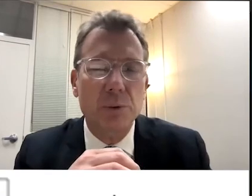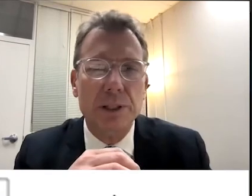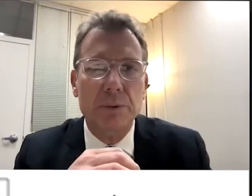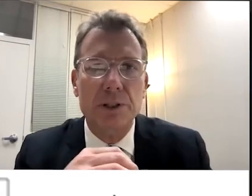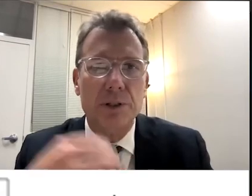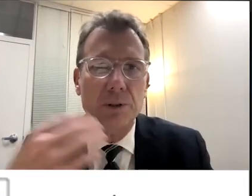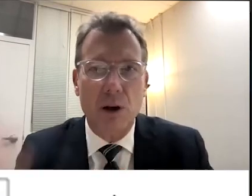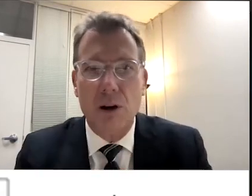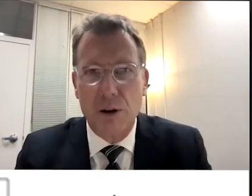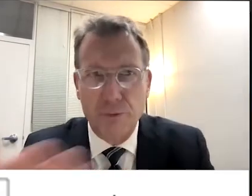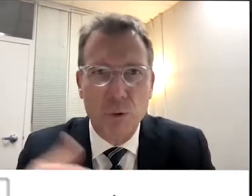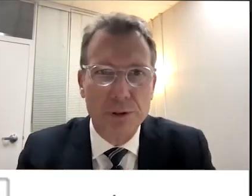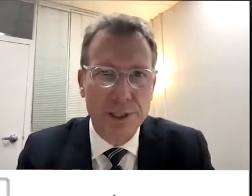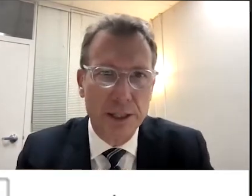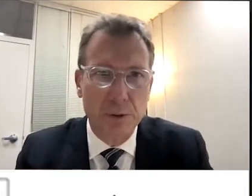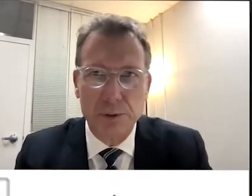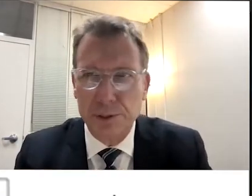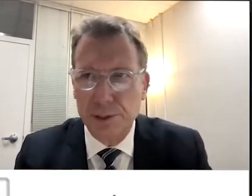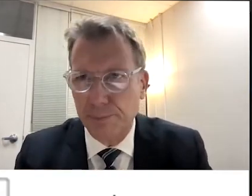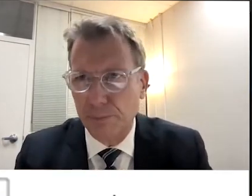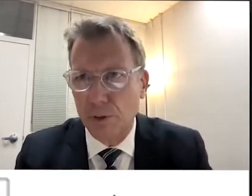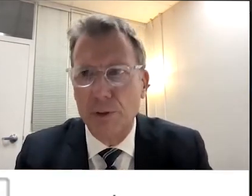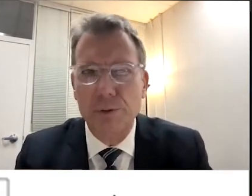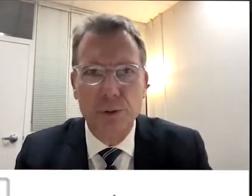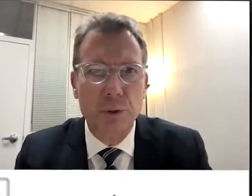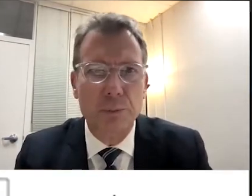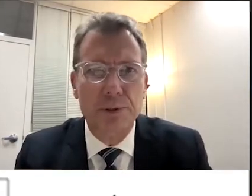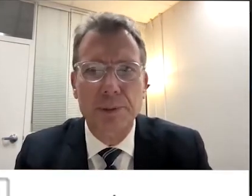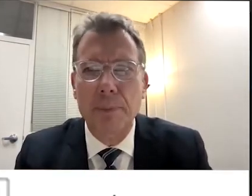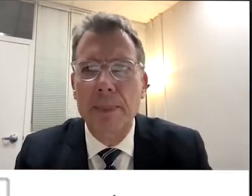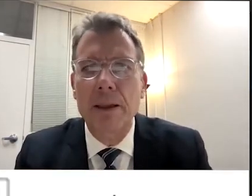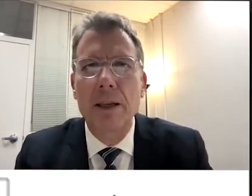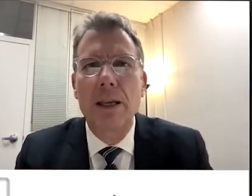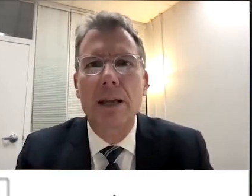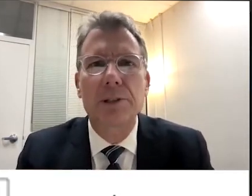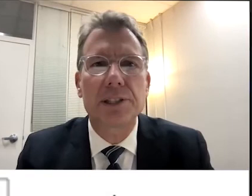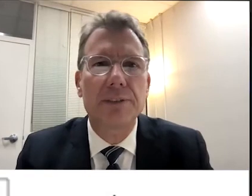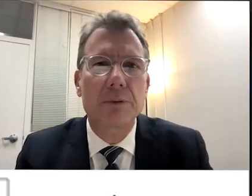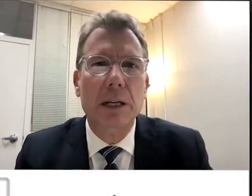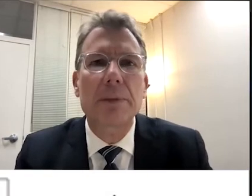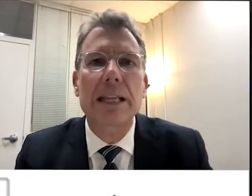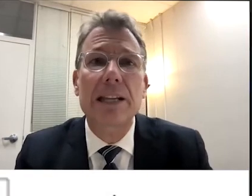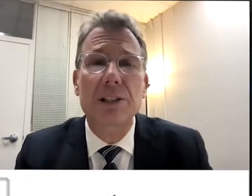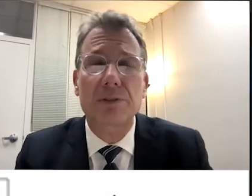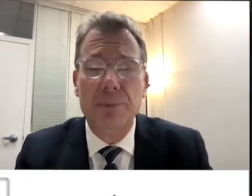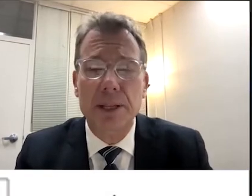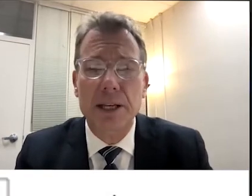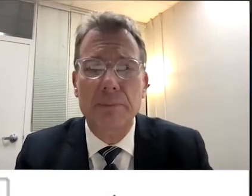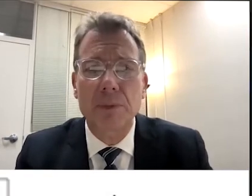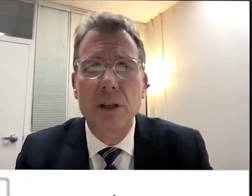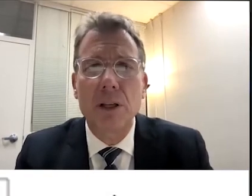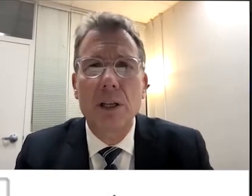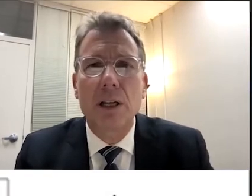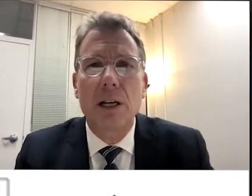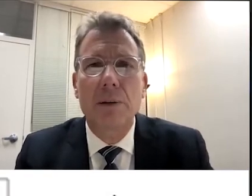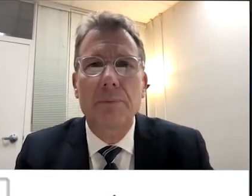experiencing the school year, which are our 4 stakeholders or those groups, and receiving recommendations from